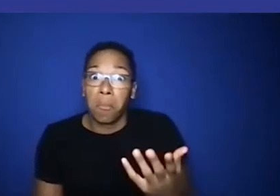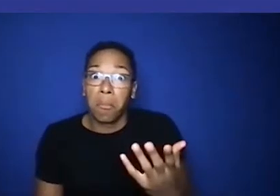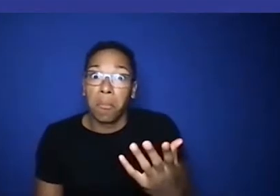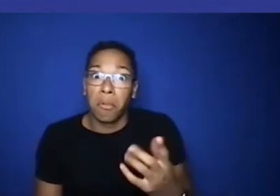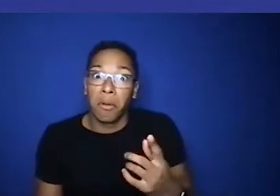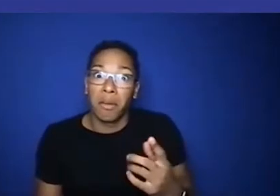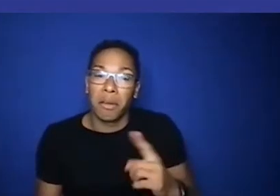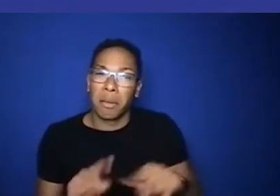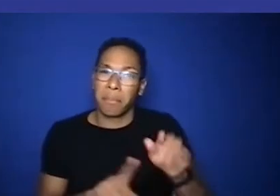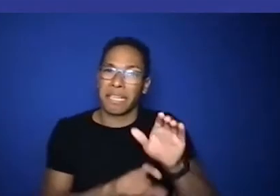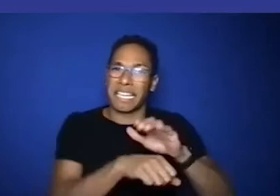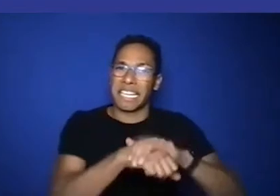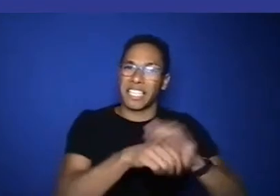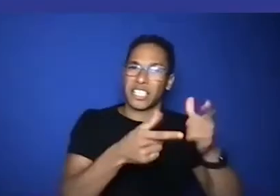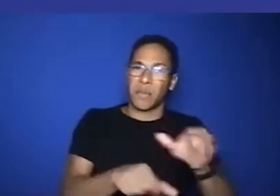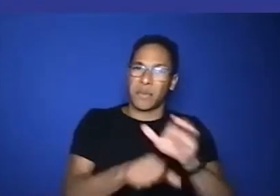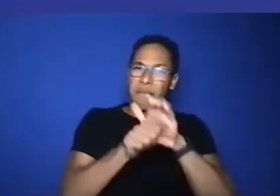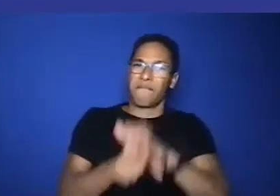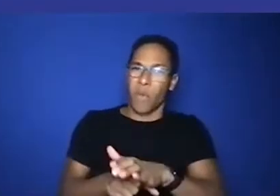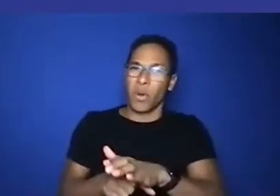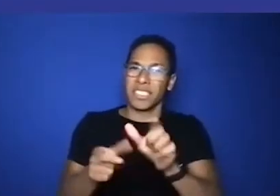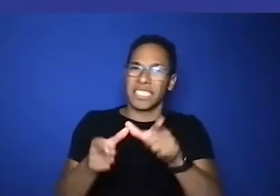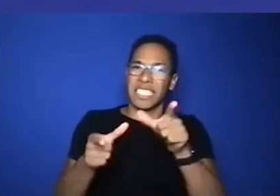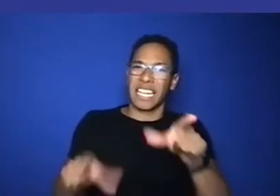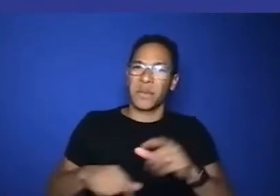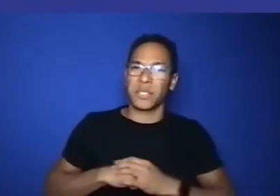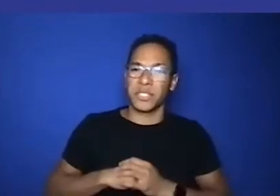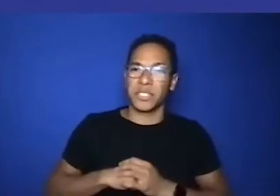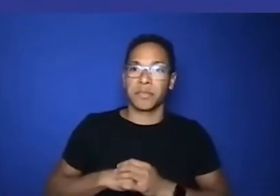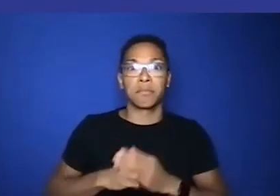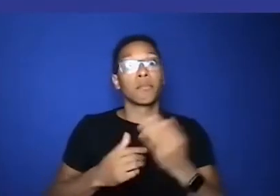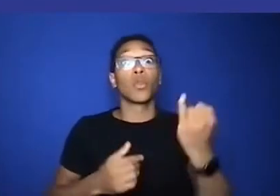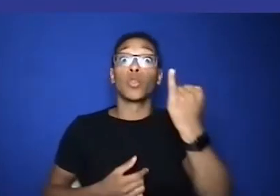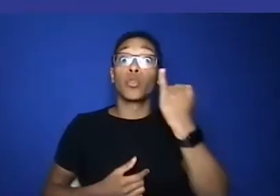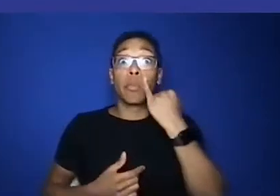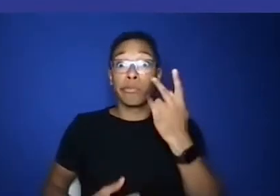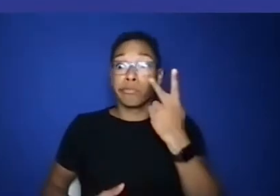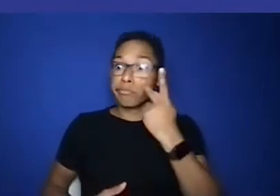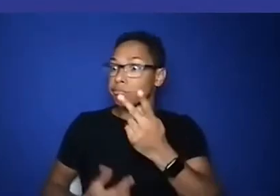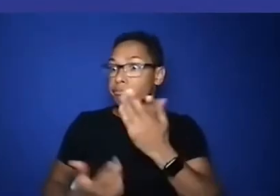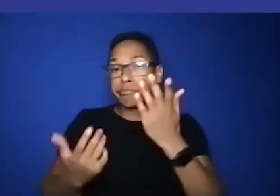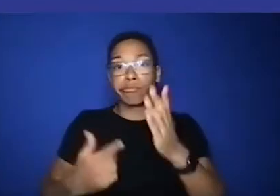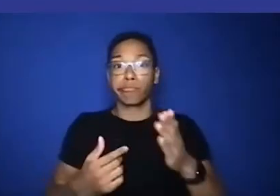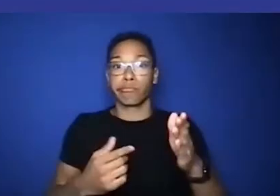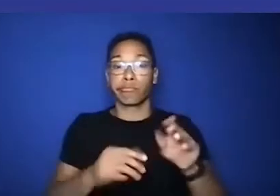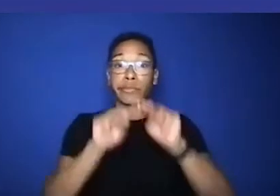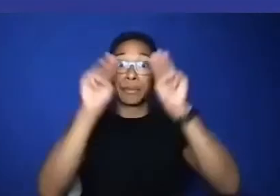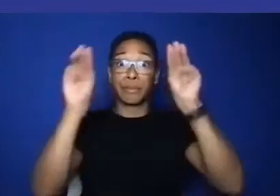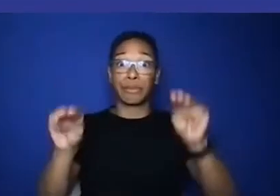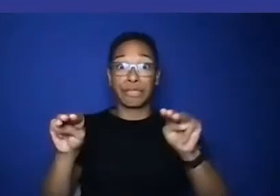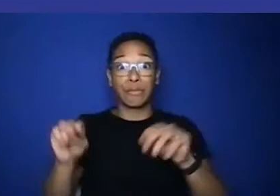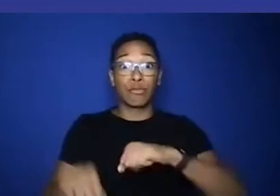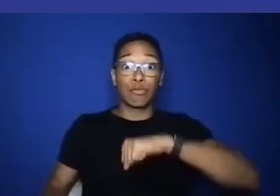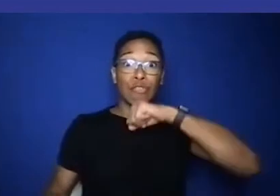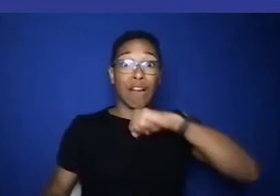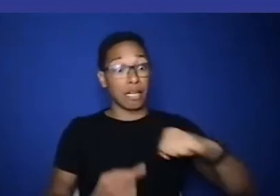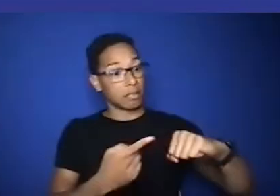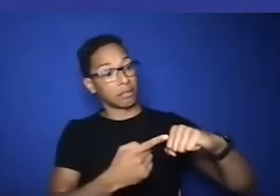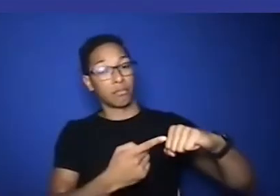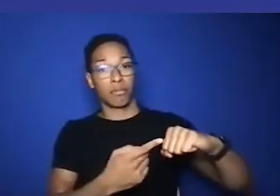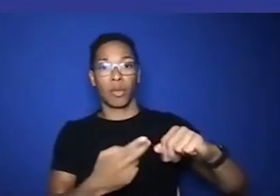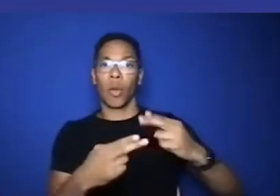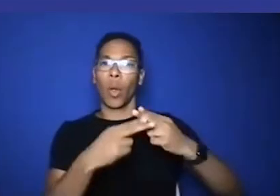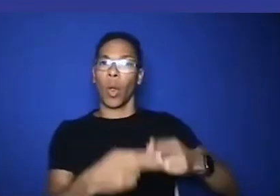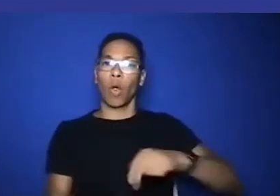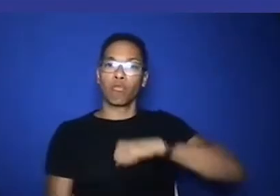if there was a rock, let's say in a museum and it's labeled rock, you still wouldn't even understand that that is still a relative, that is an